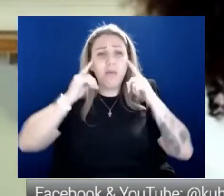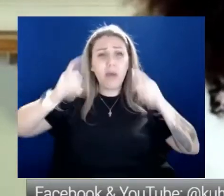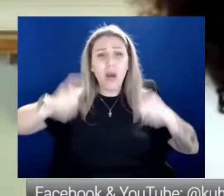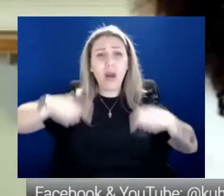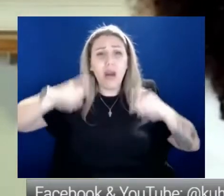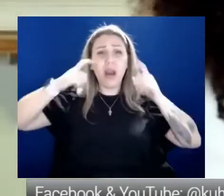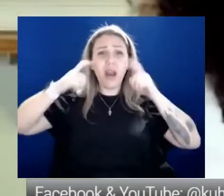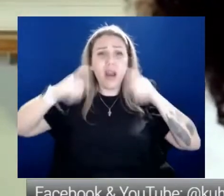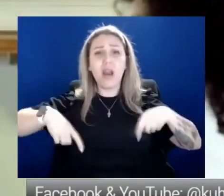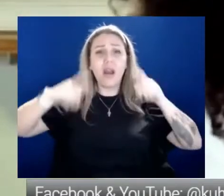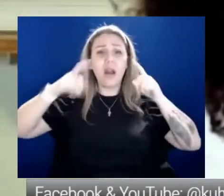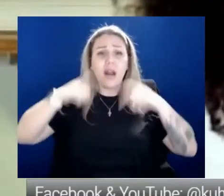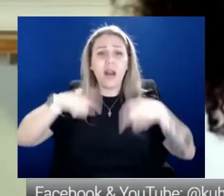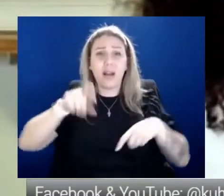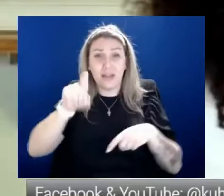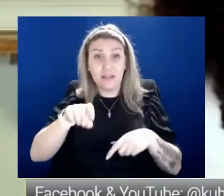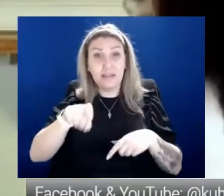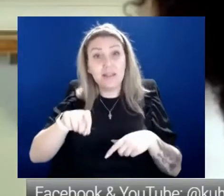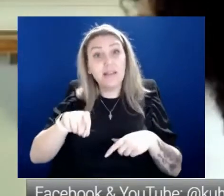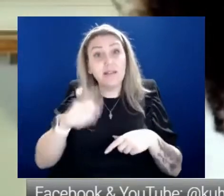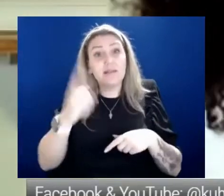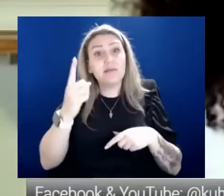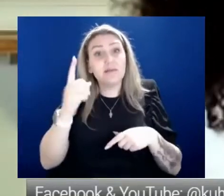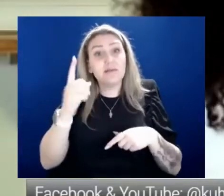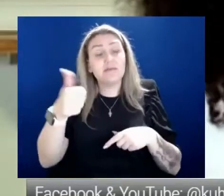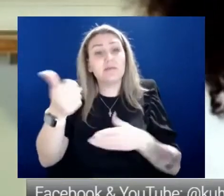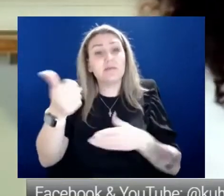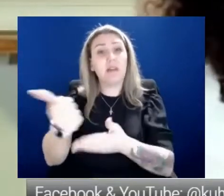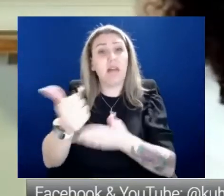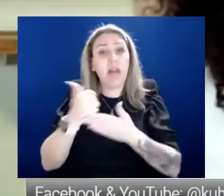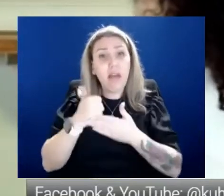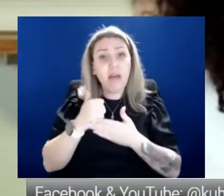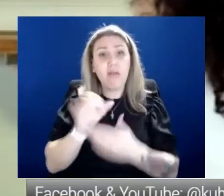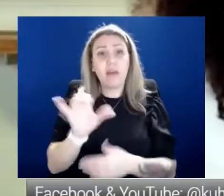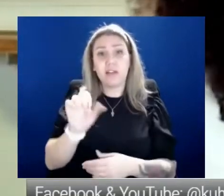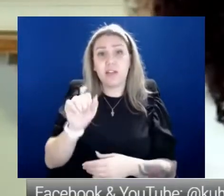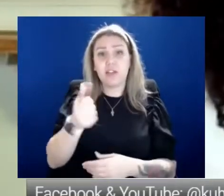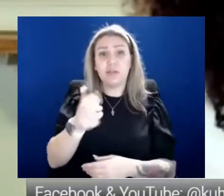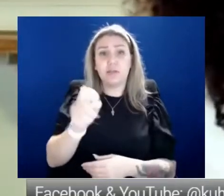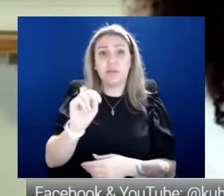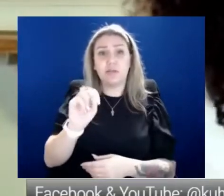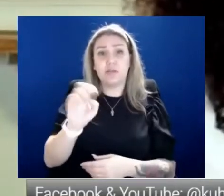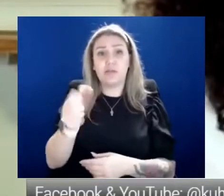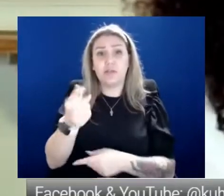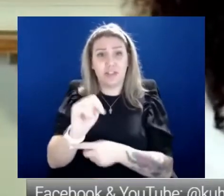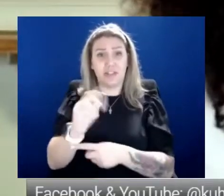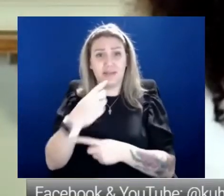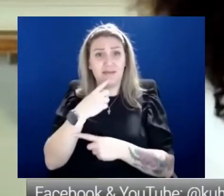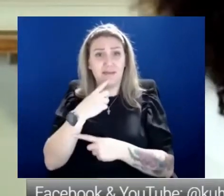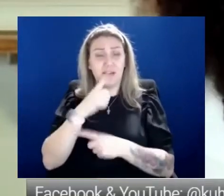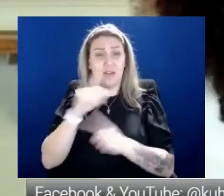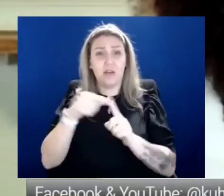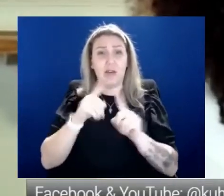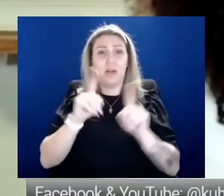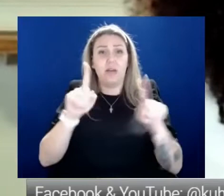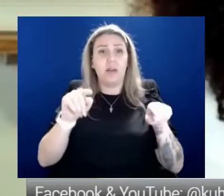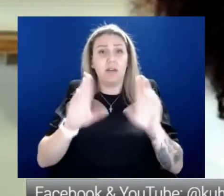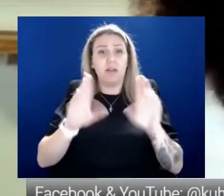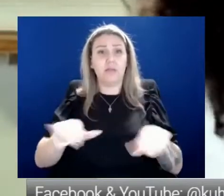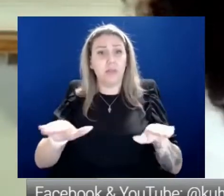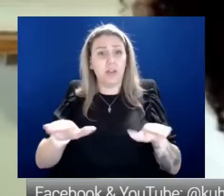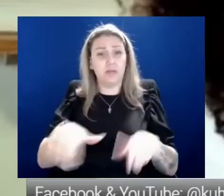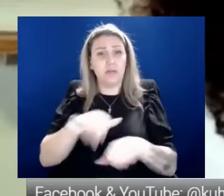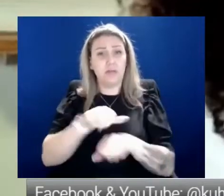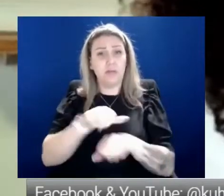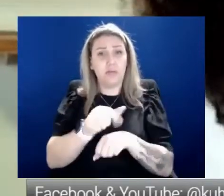knew I needed another set of eyes, similar to what Shannon said when we went for a pediatric appointment. They said, do you